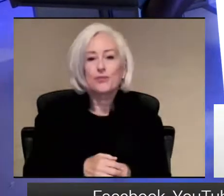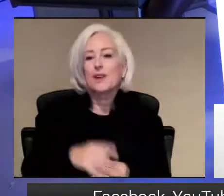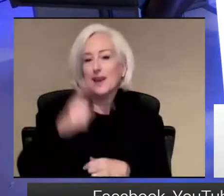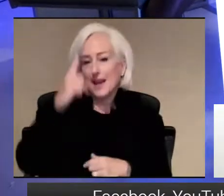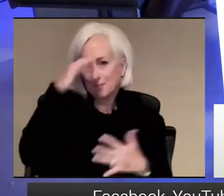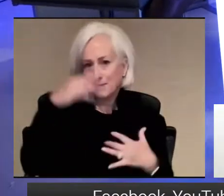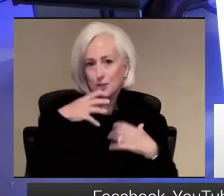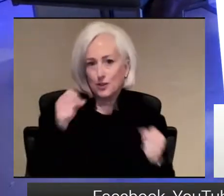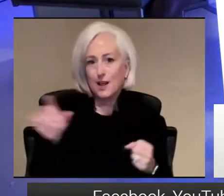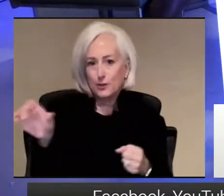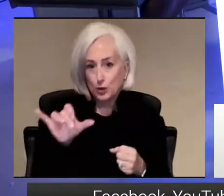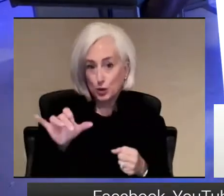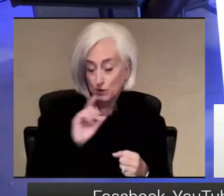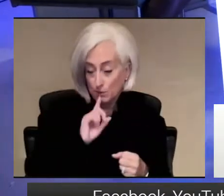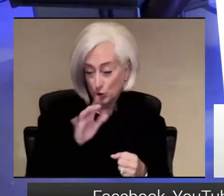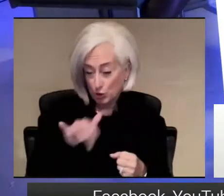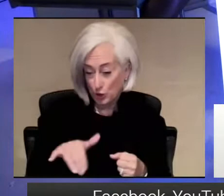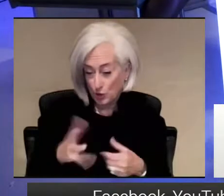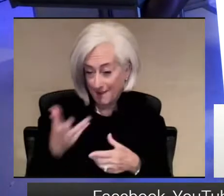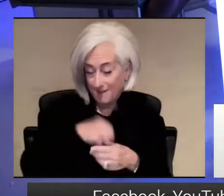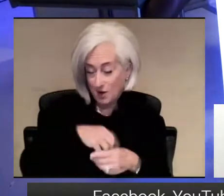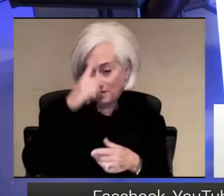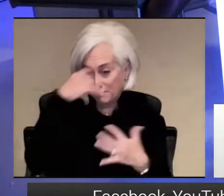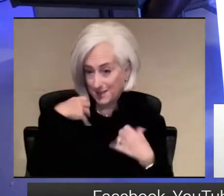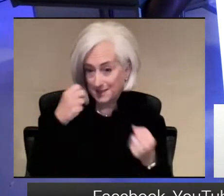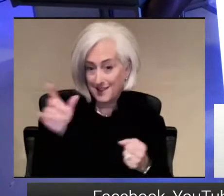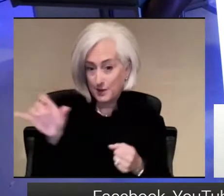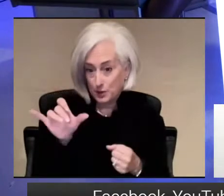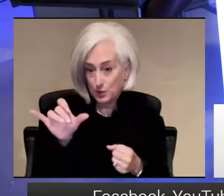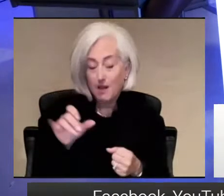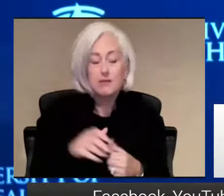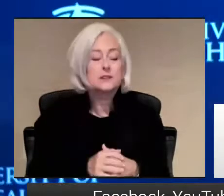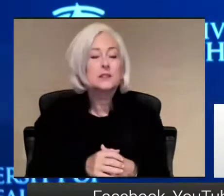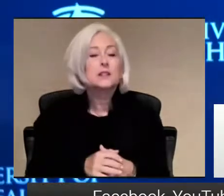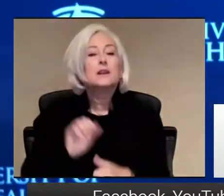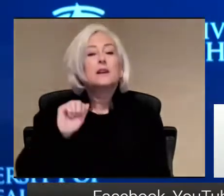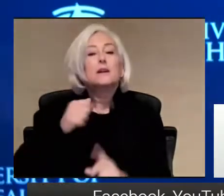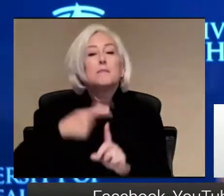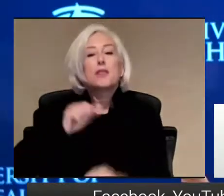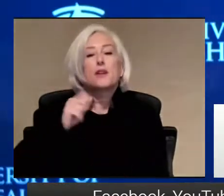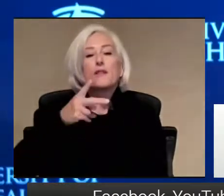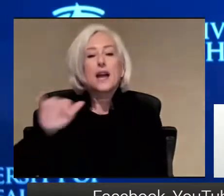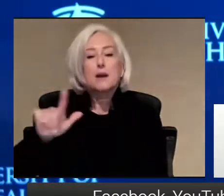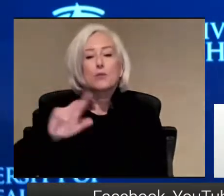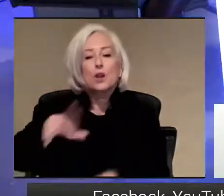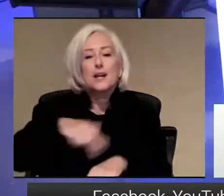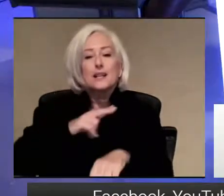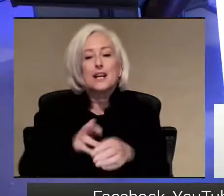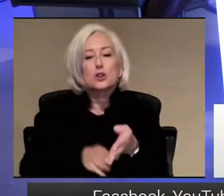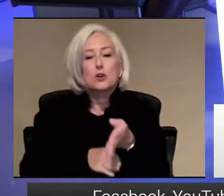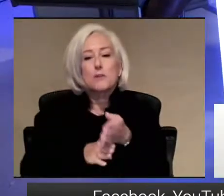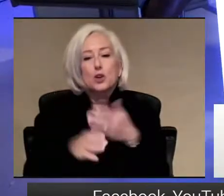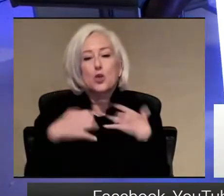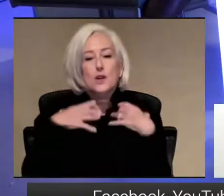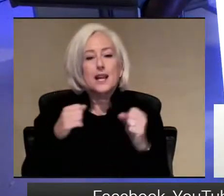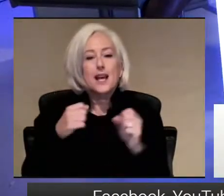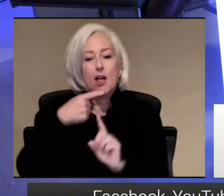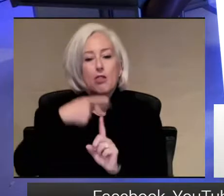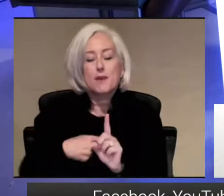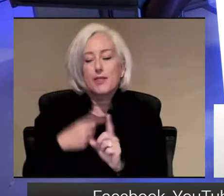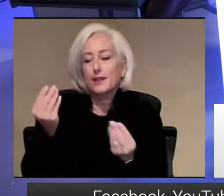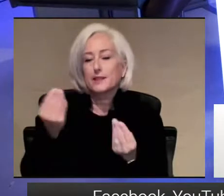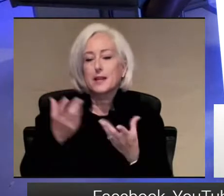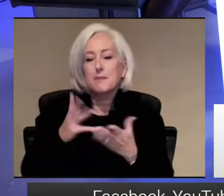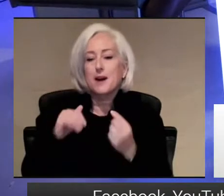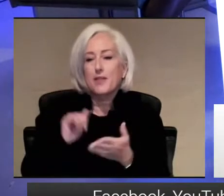some of the mental health part of that as well. A big deal. So April is National Minority Health Month. Tell us a little bit about that, team. Yeah, so Minority